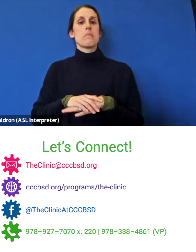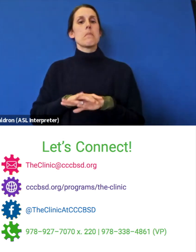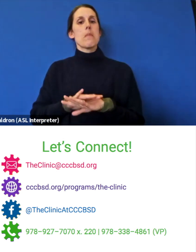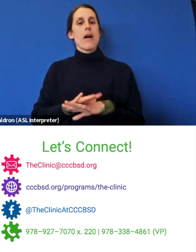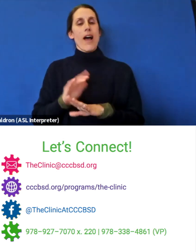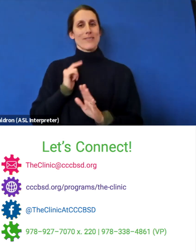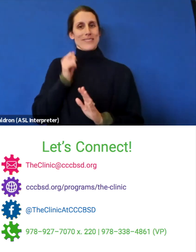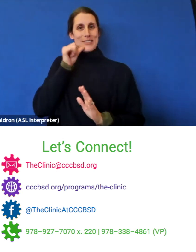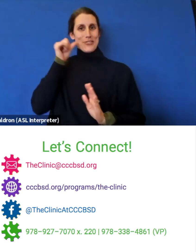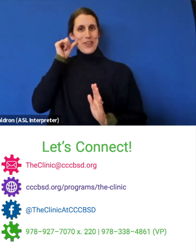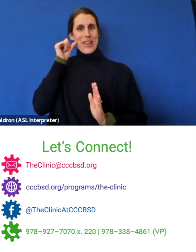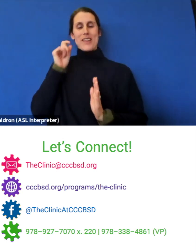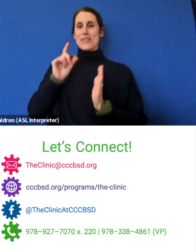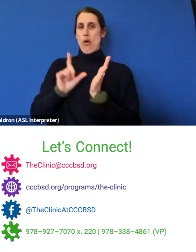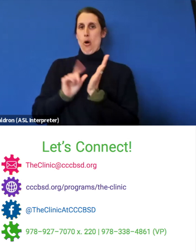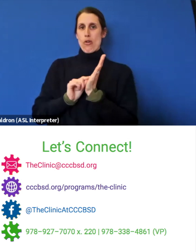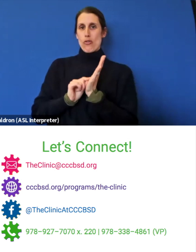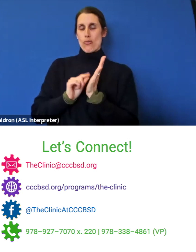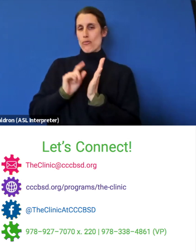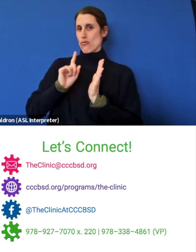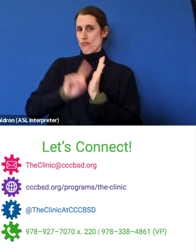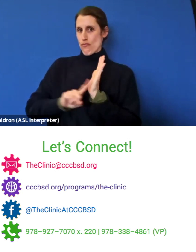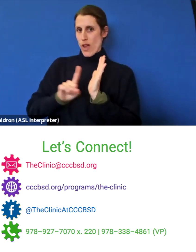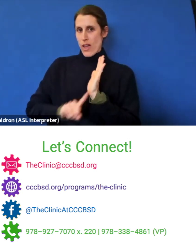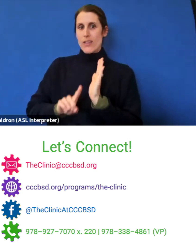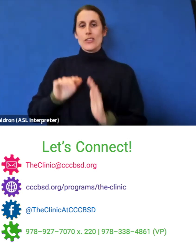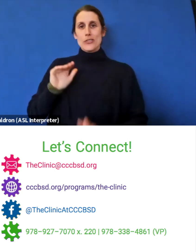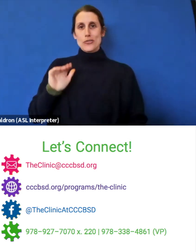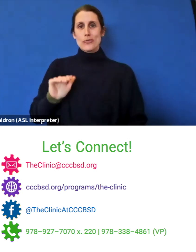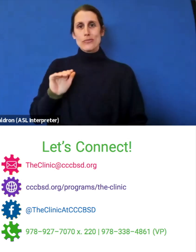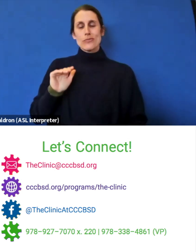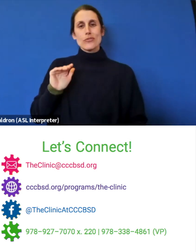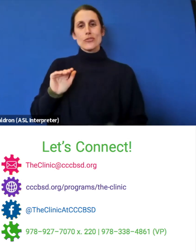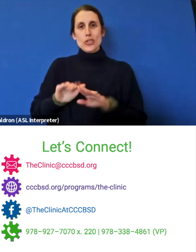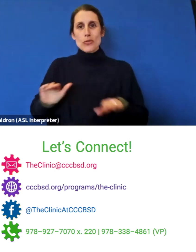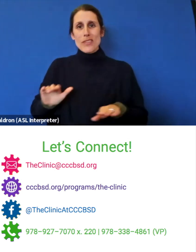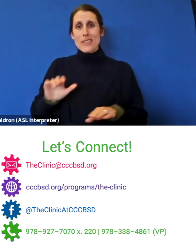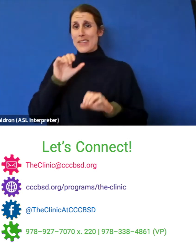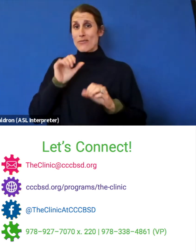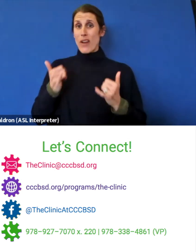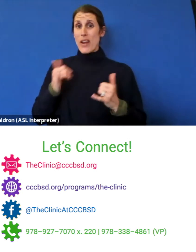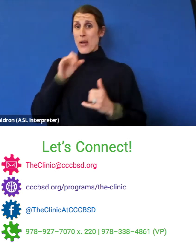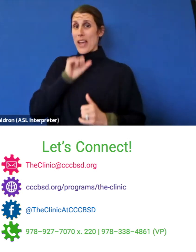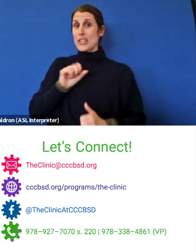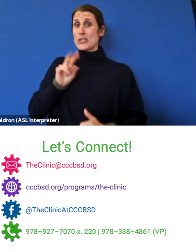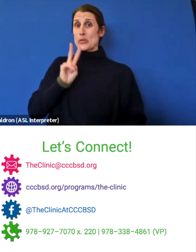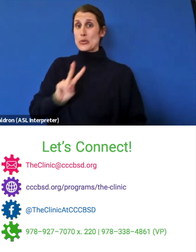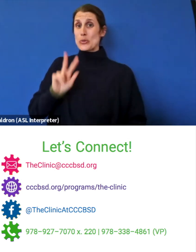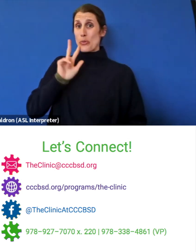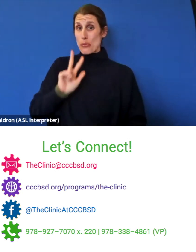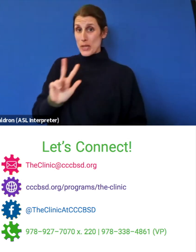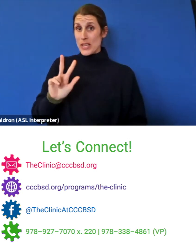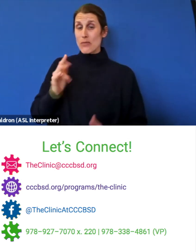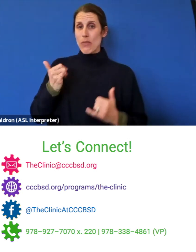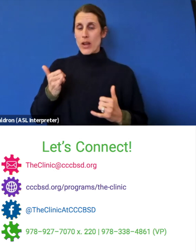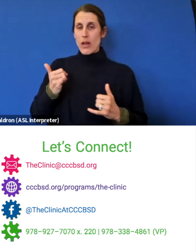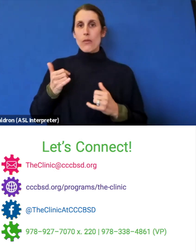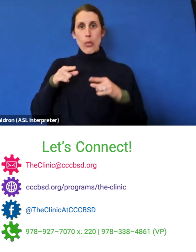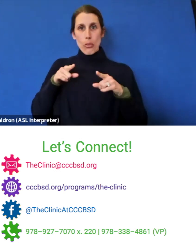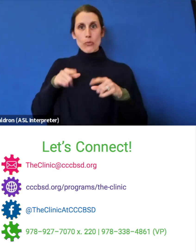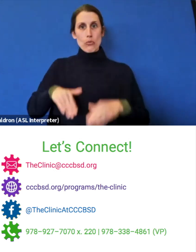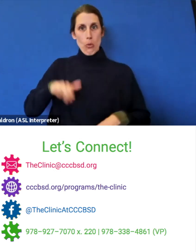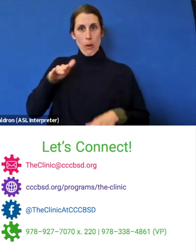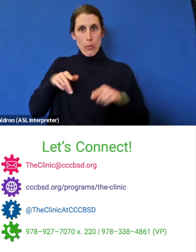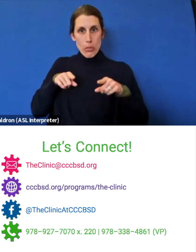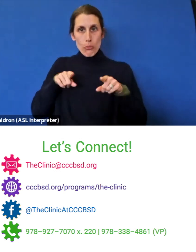their 2s and 3s through this pandemic time are experiencing significantly greater difficulties with